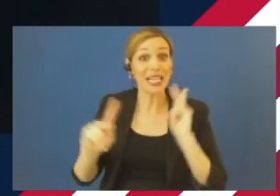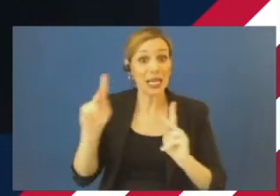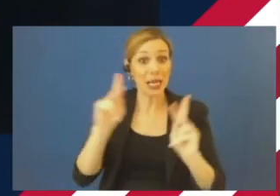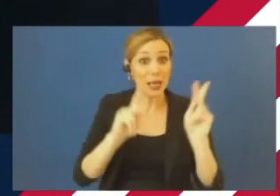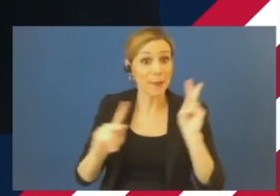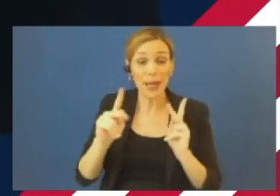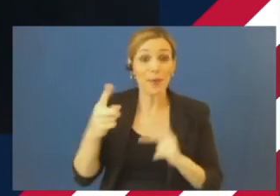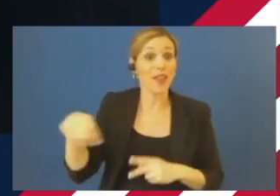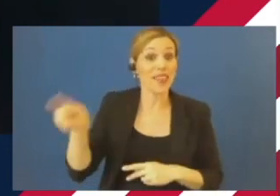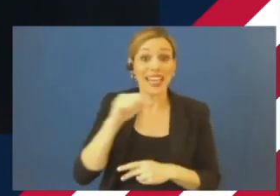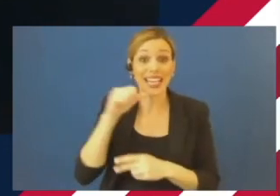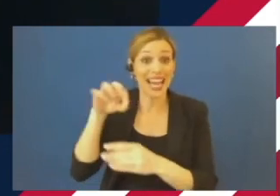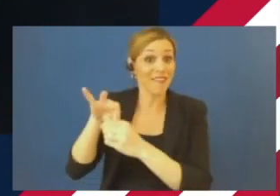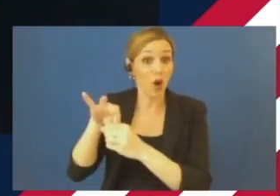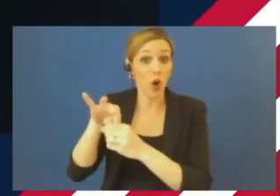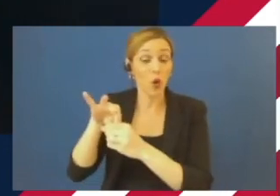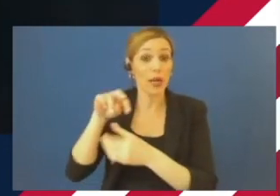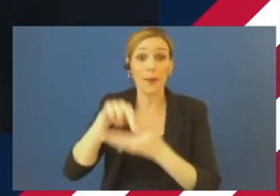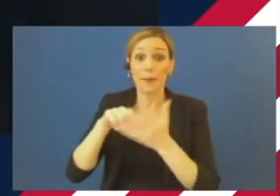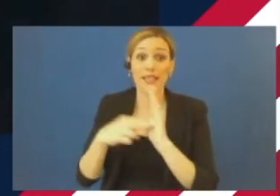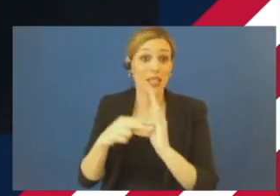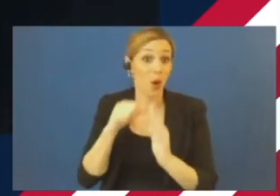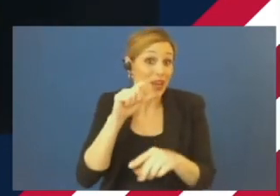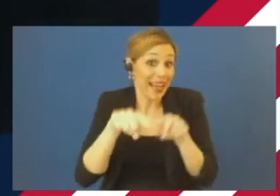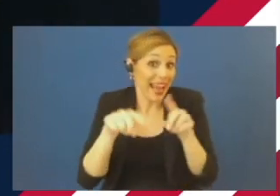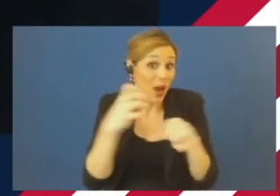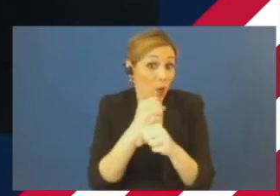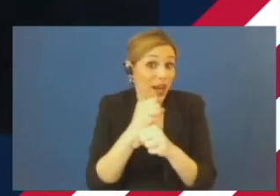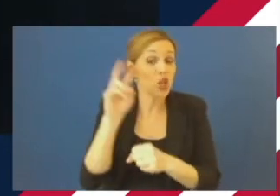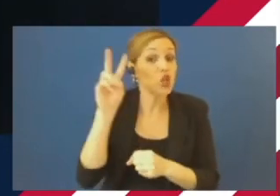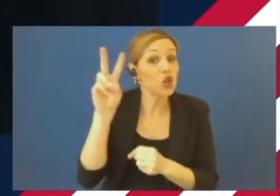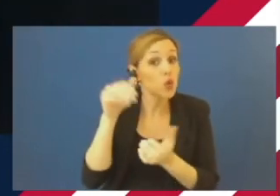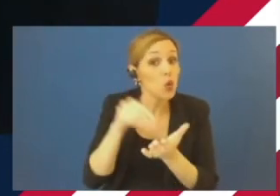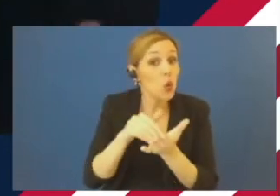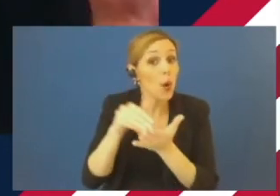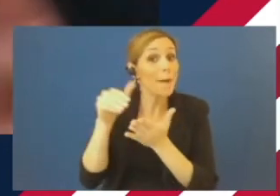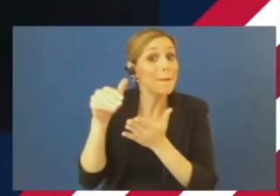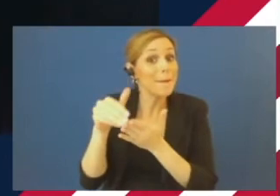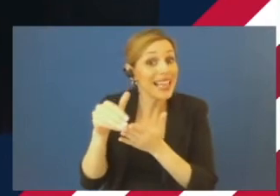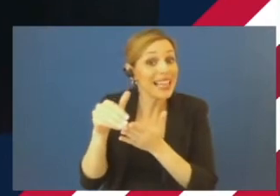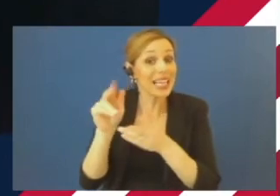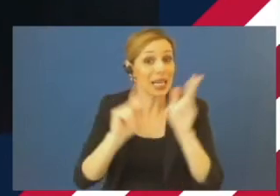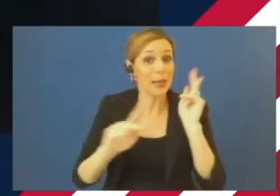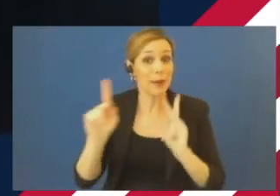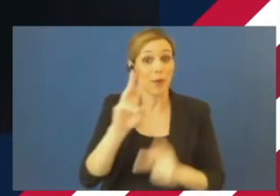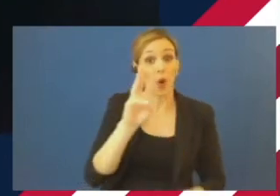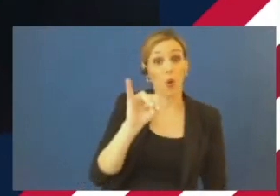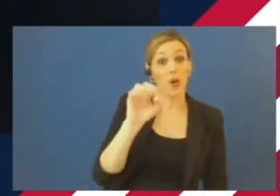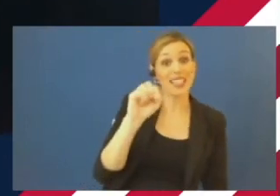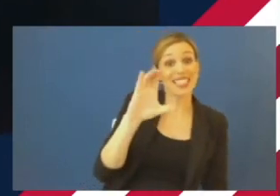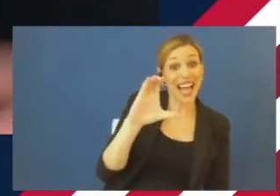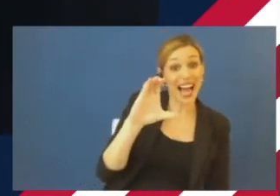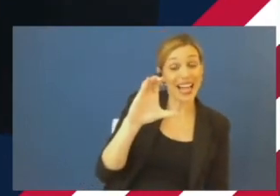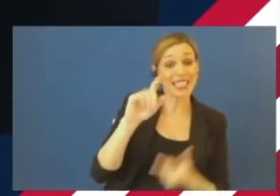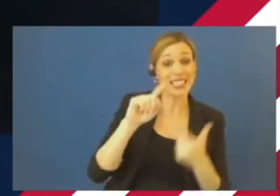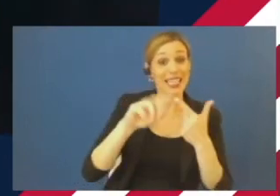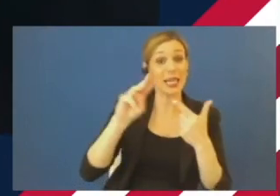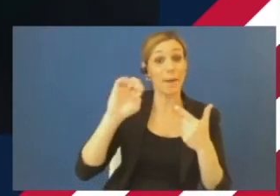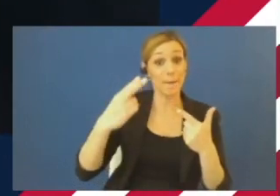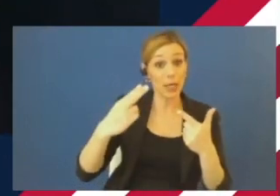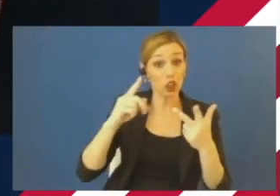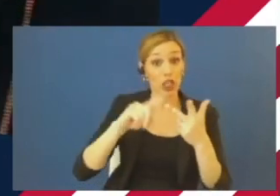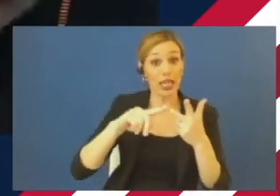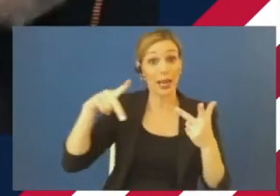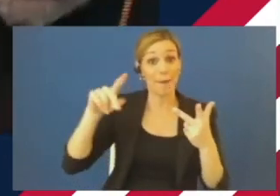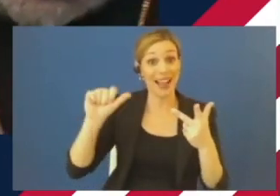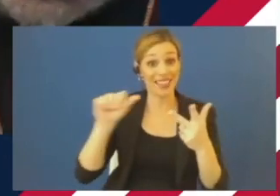any political campaign. 2 million didn't vote in the 3 states, Wisconsin, Michigan, and Pennsylvania, that the current occupant of the